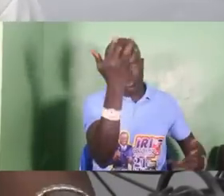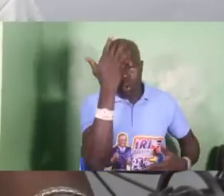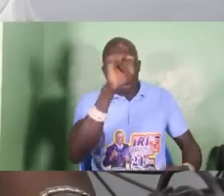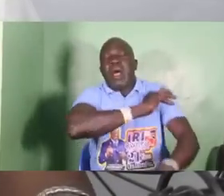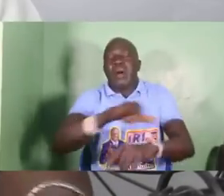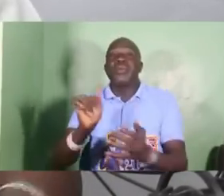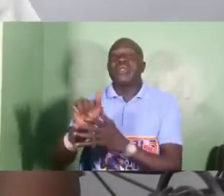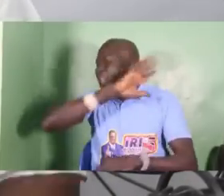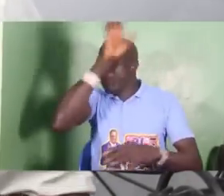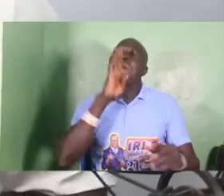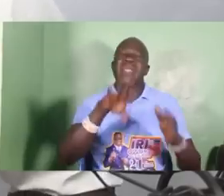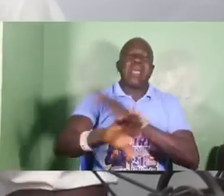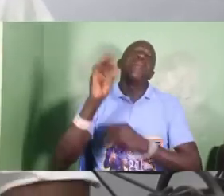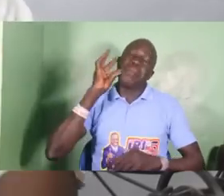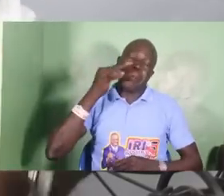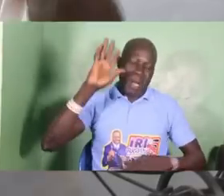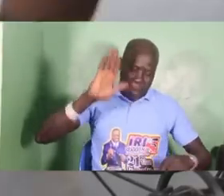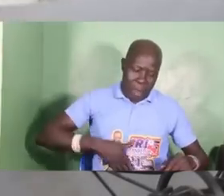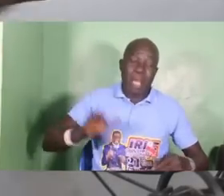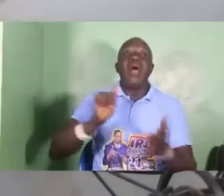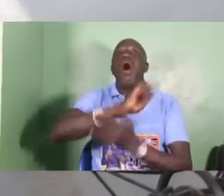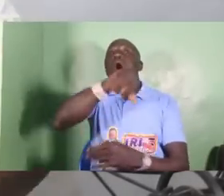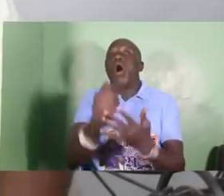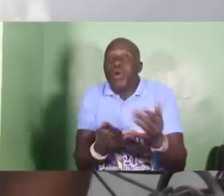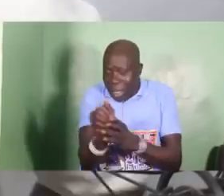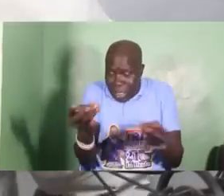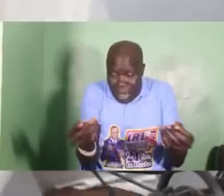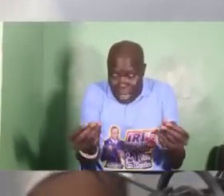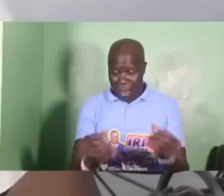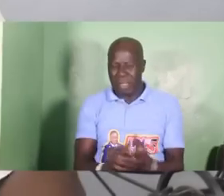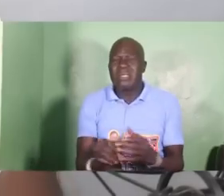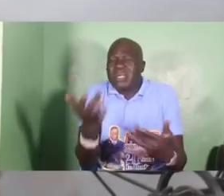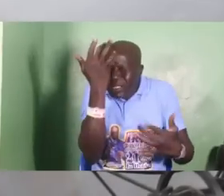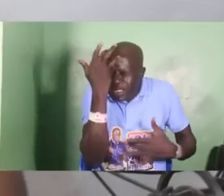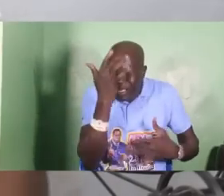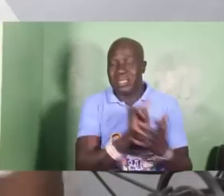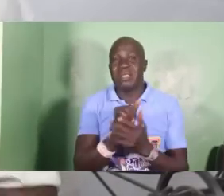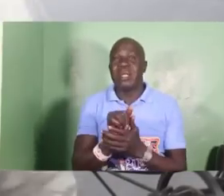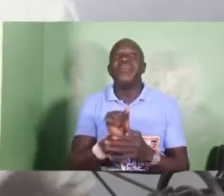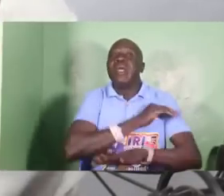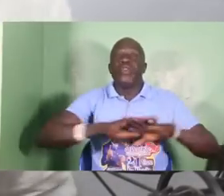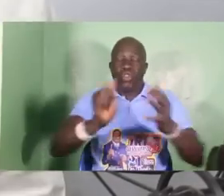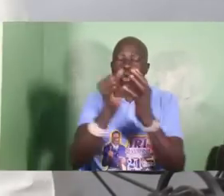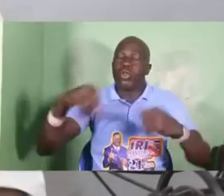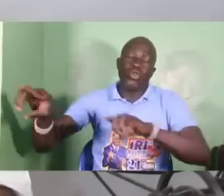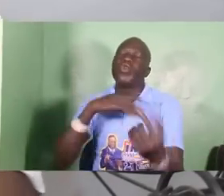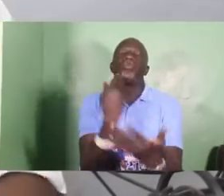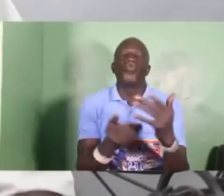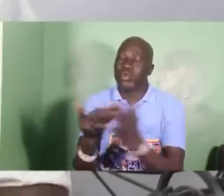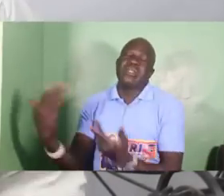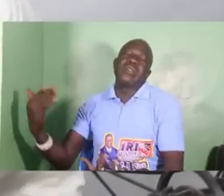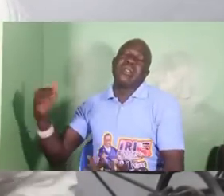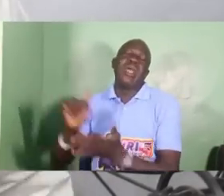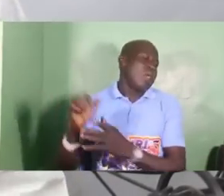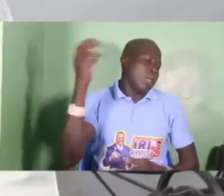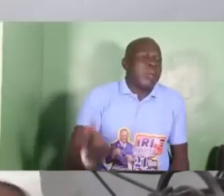miscarriage. And also there will not be barren. For those of you that land has become barren to you, God doesn't allow you to do